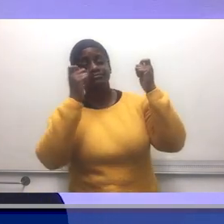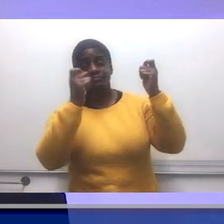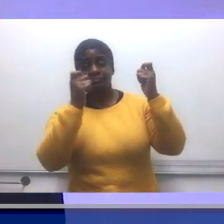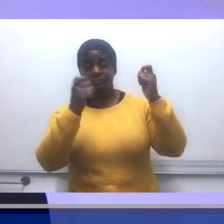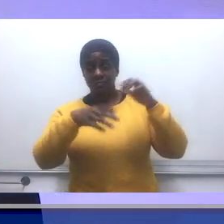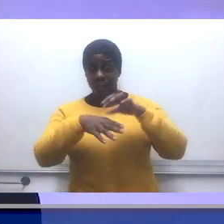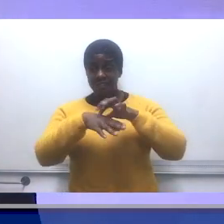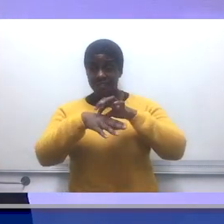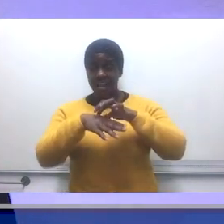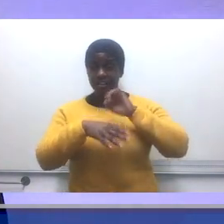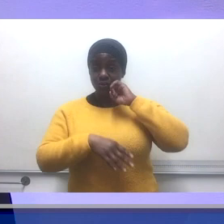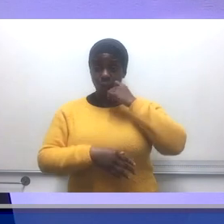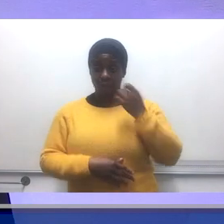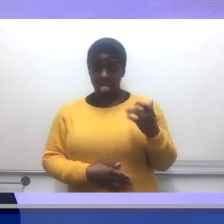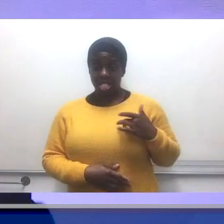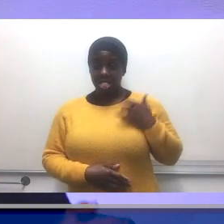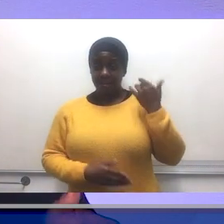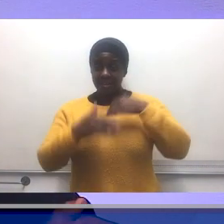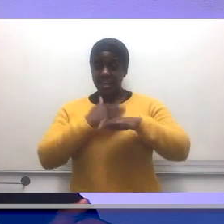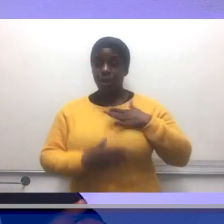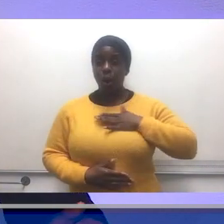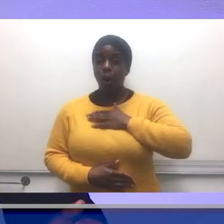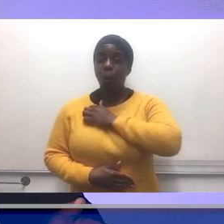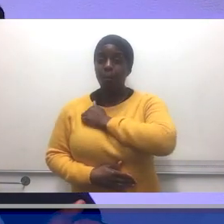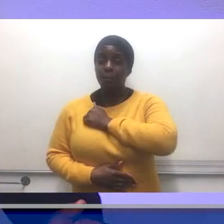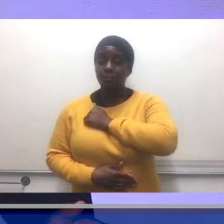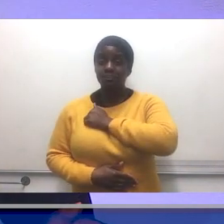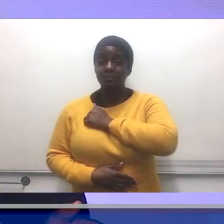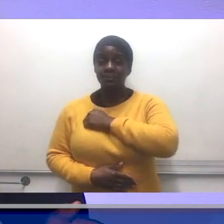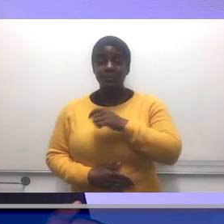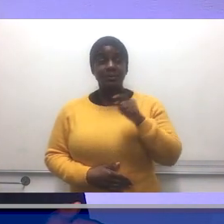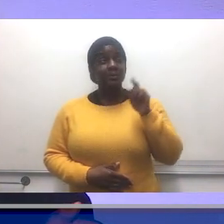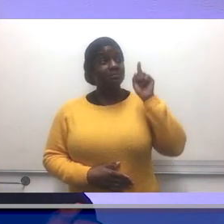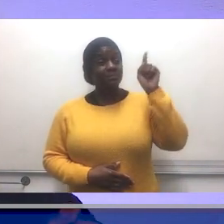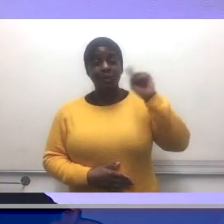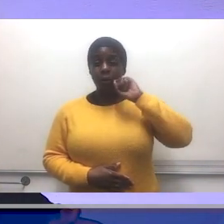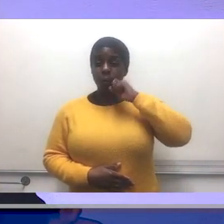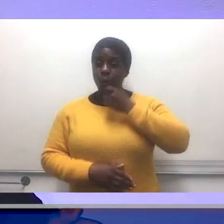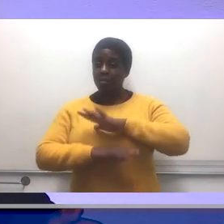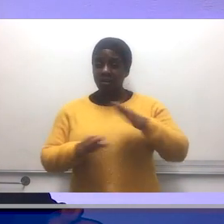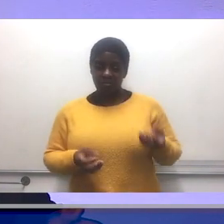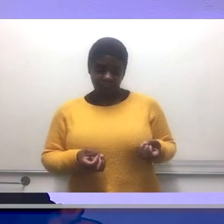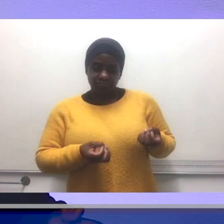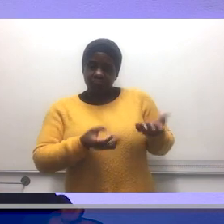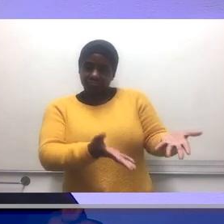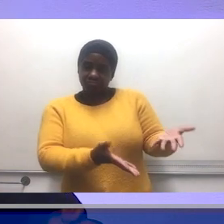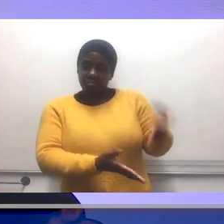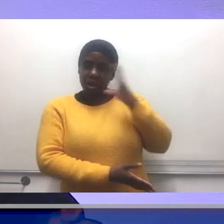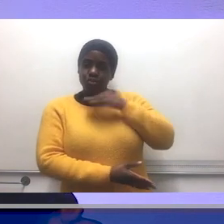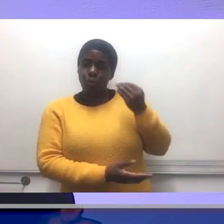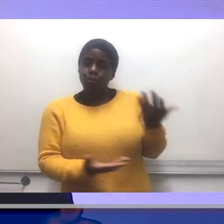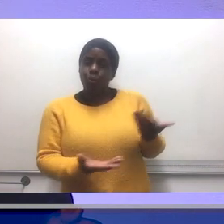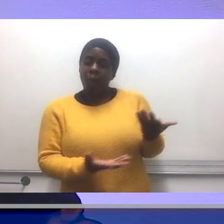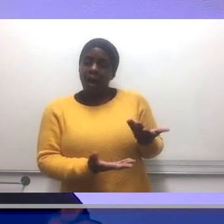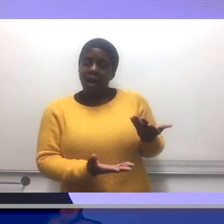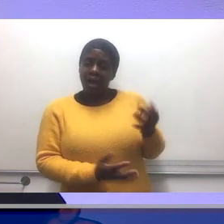dwell in hope, for you will not abandon my soul to Hades,